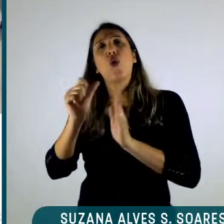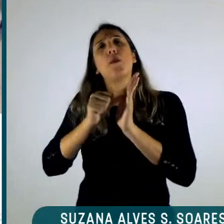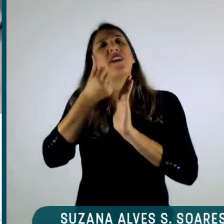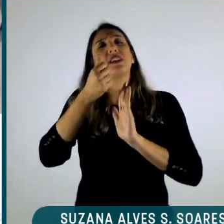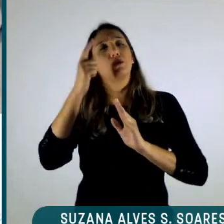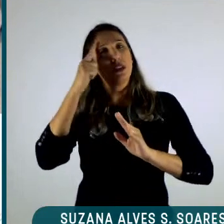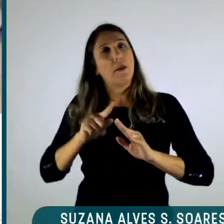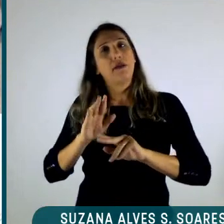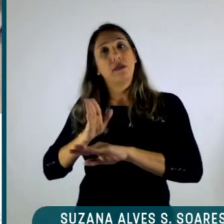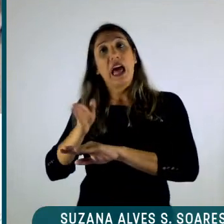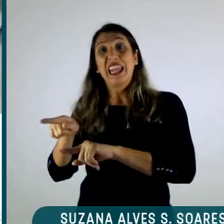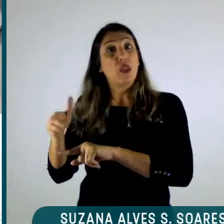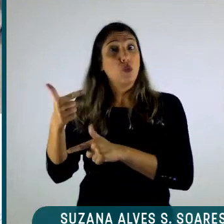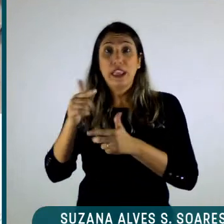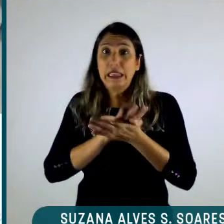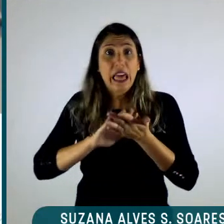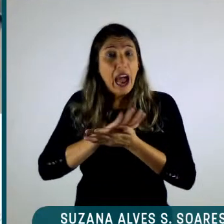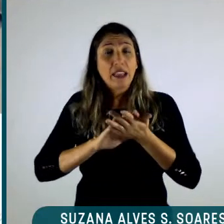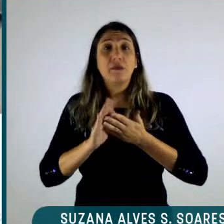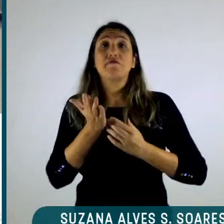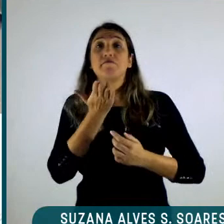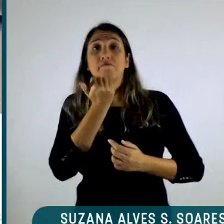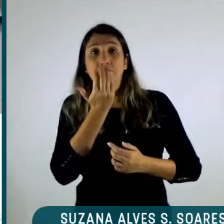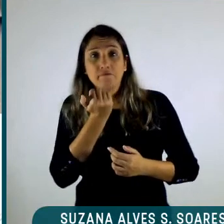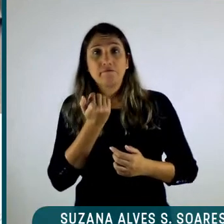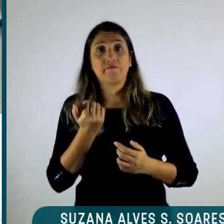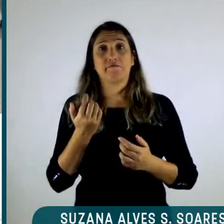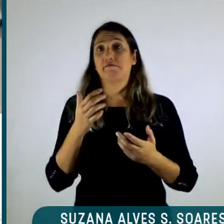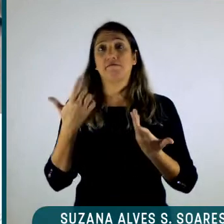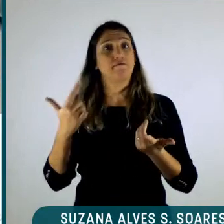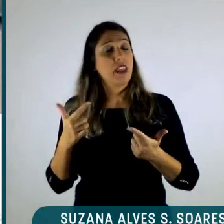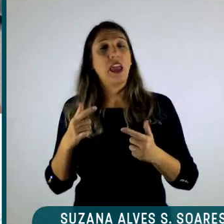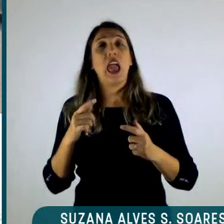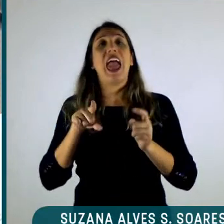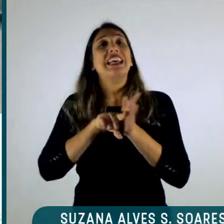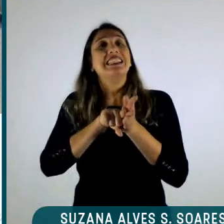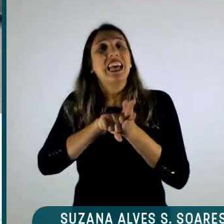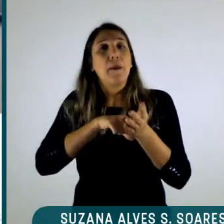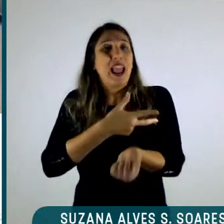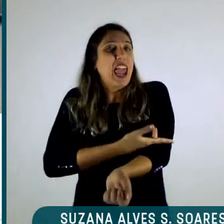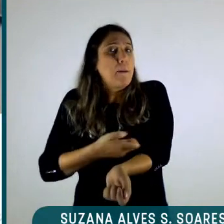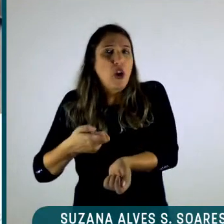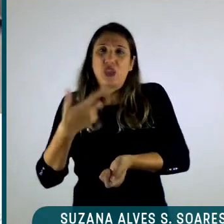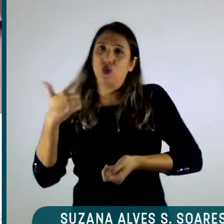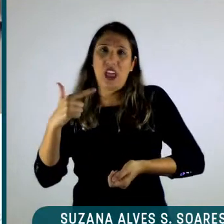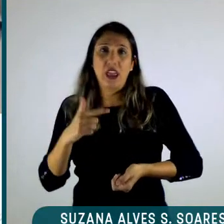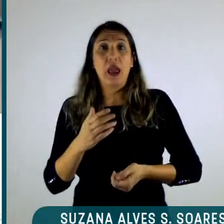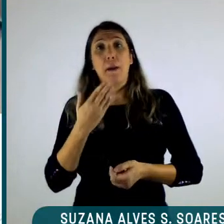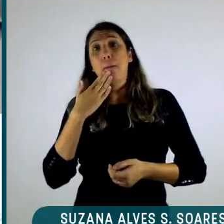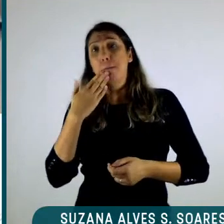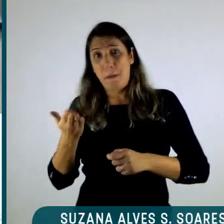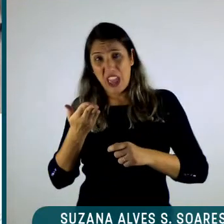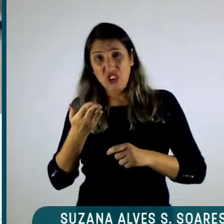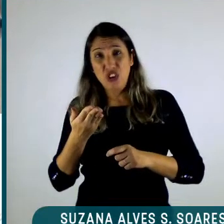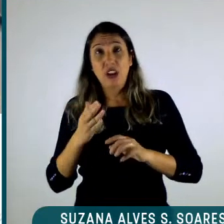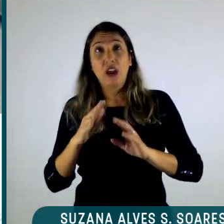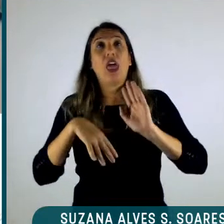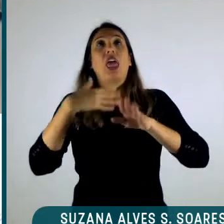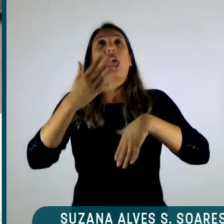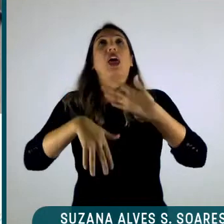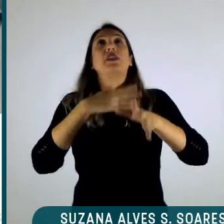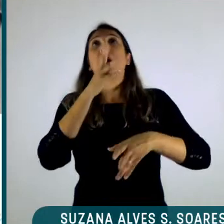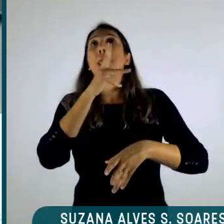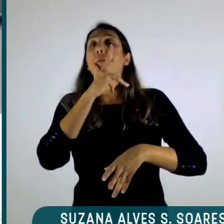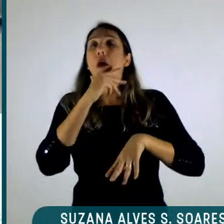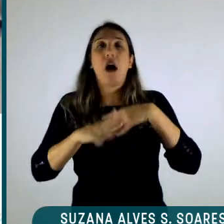Once a week, I provide services in detentions. They don't have lab